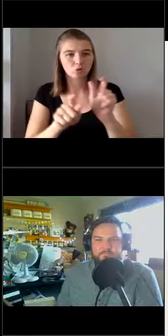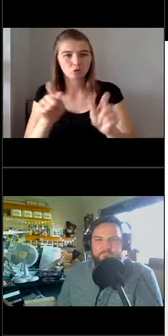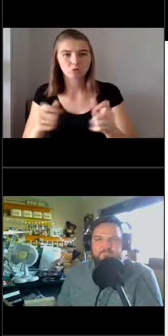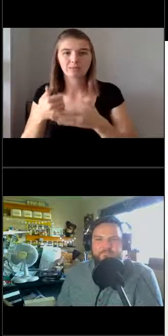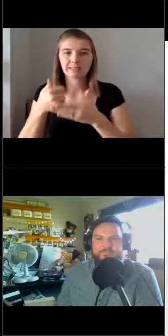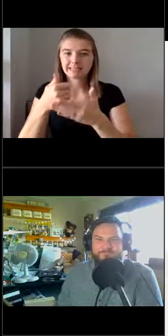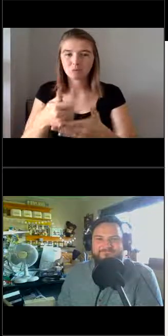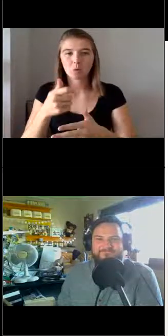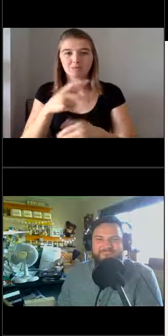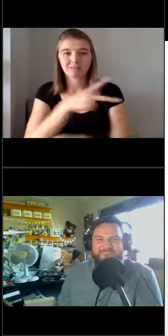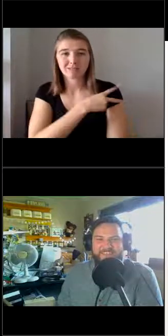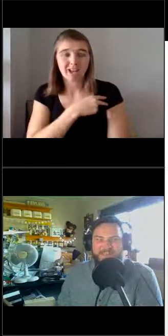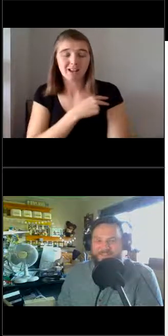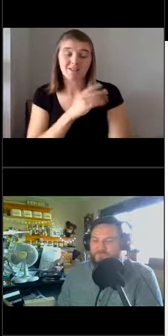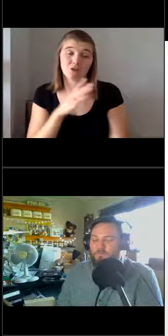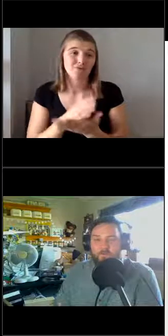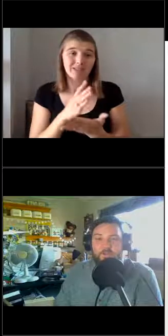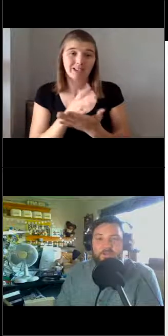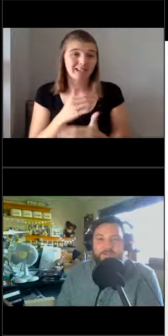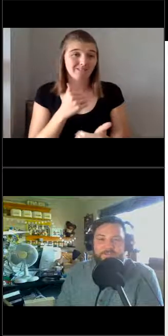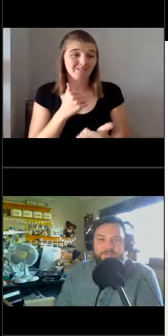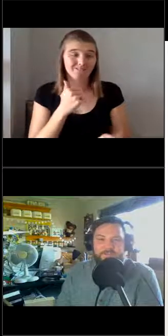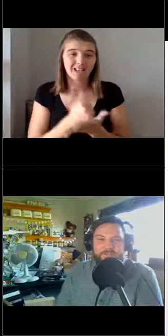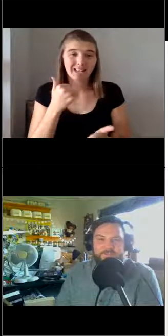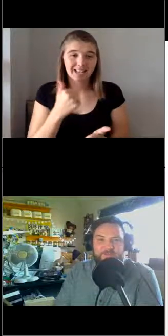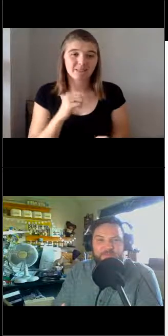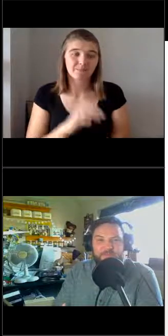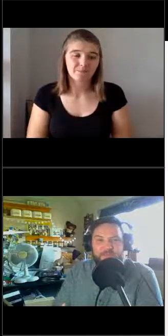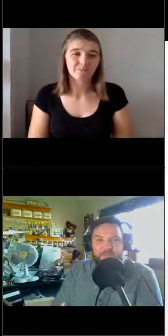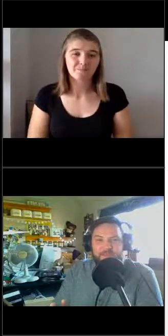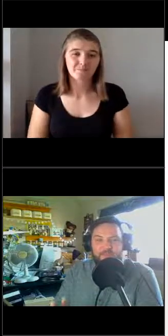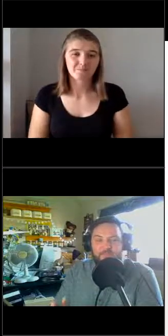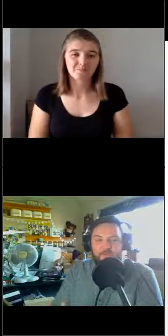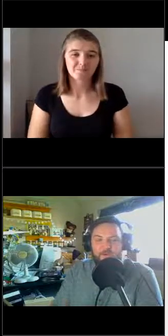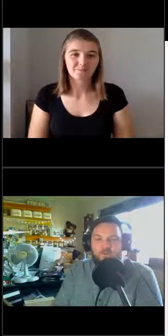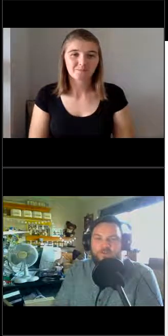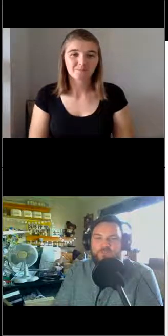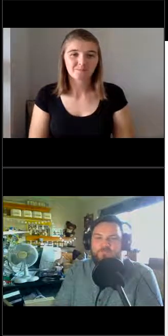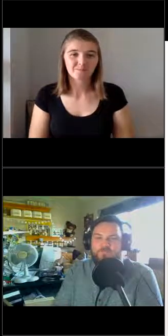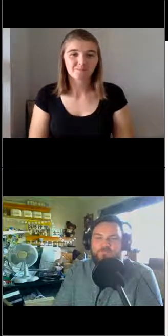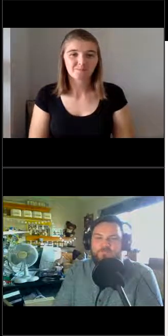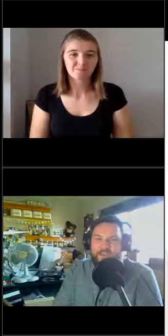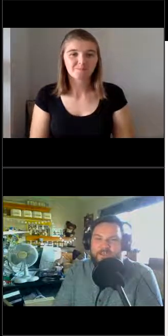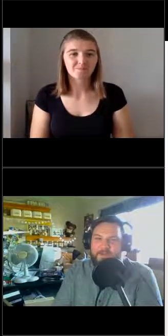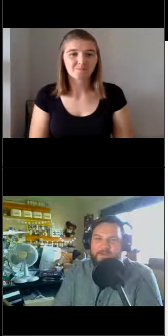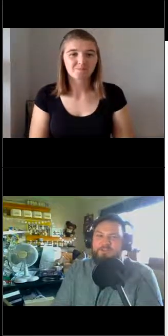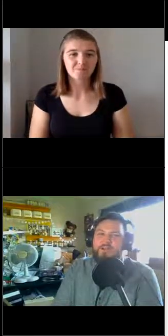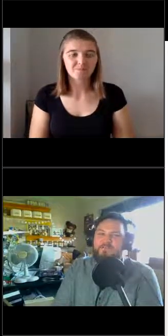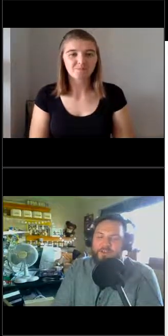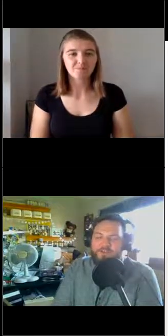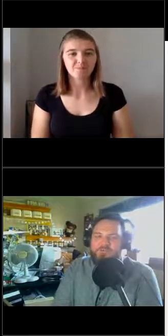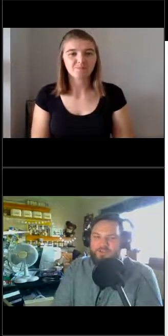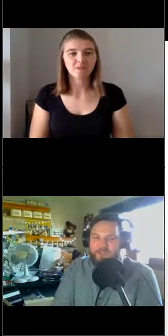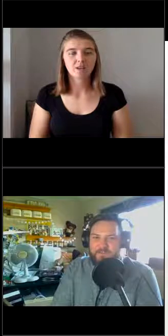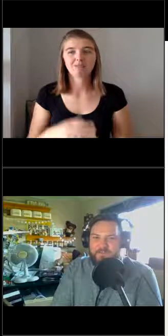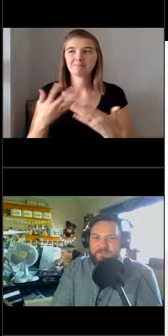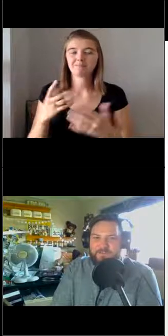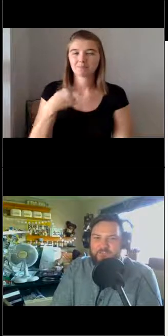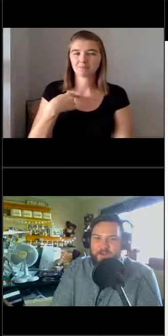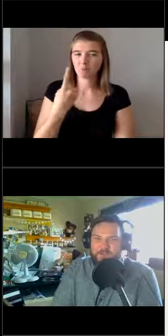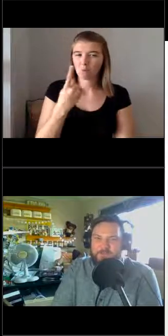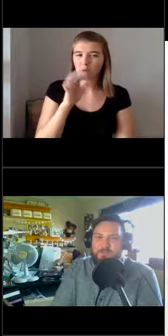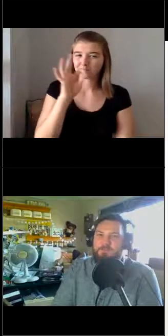So yeah. Excellent. One last question as well. What would you recommend? What advice would you